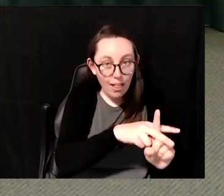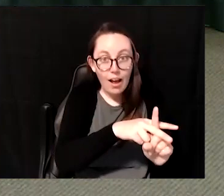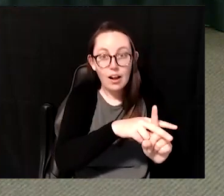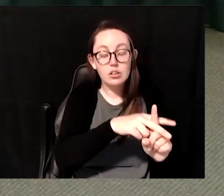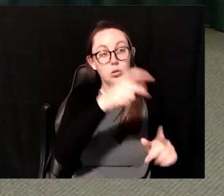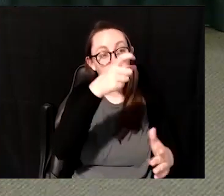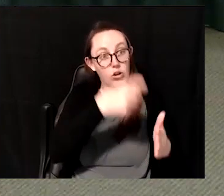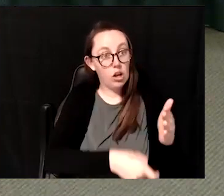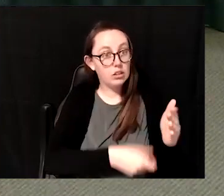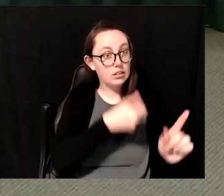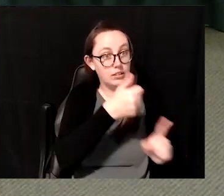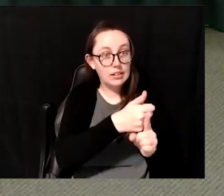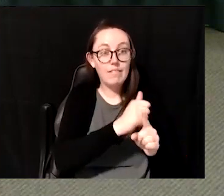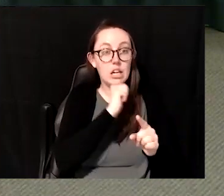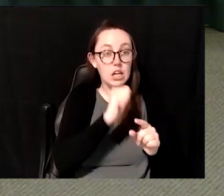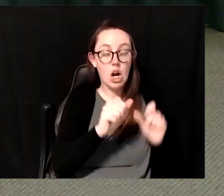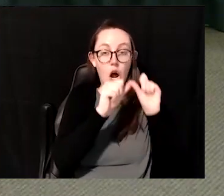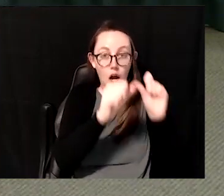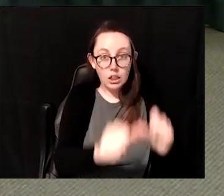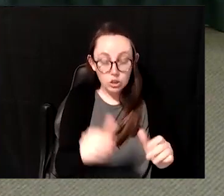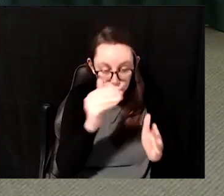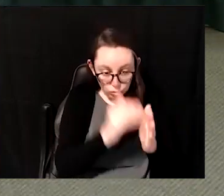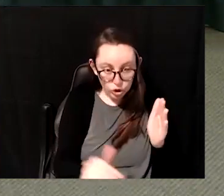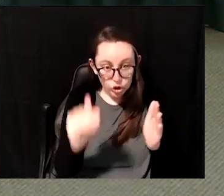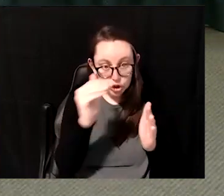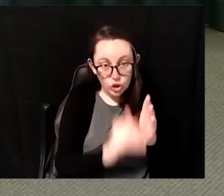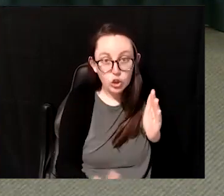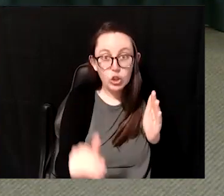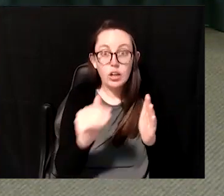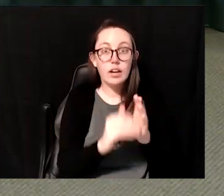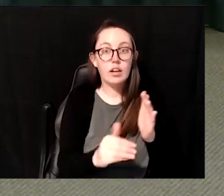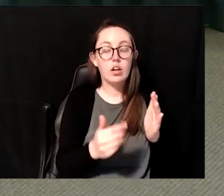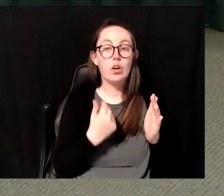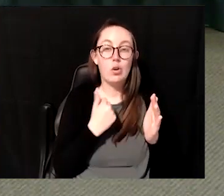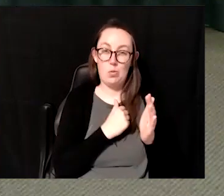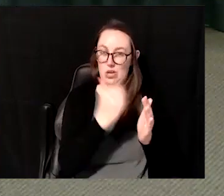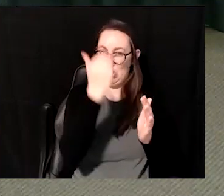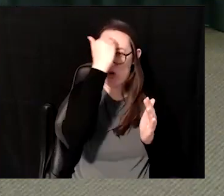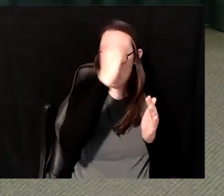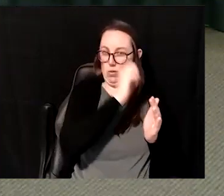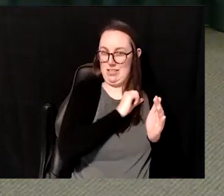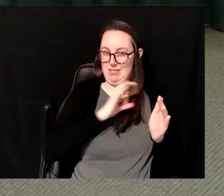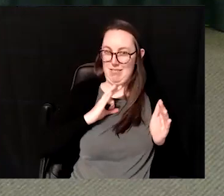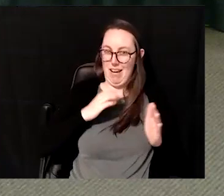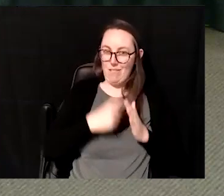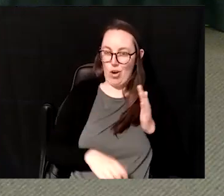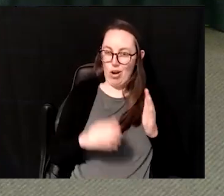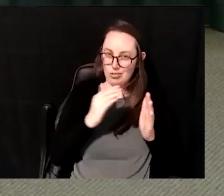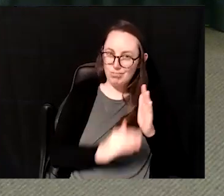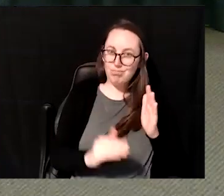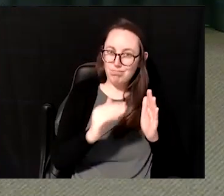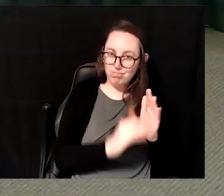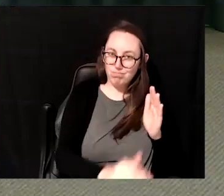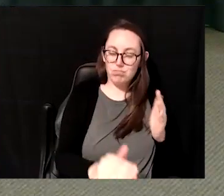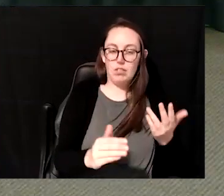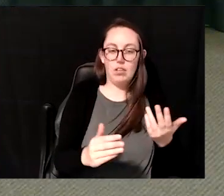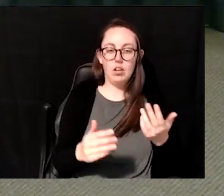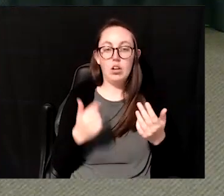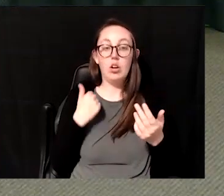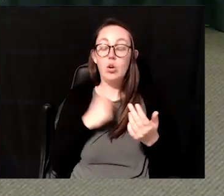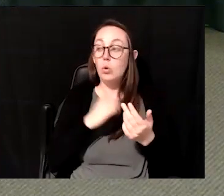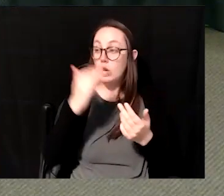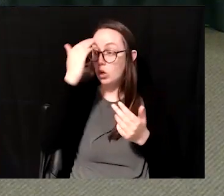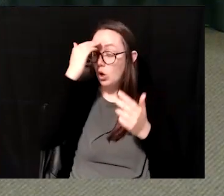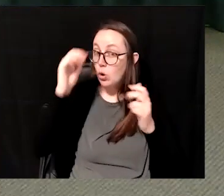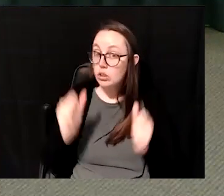expenses we know the Personnel expenses are recurring know that the startup costs you